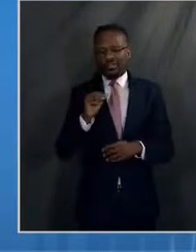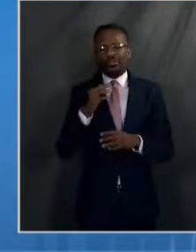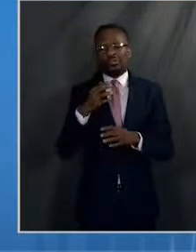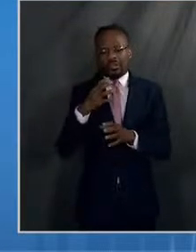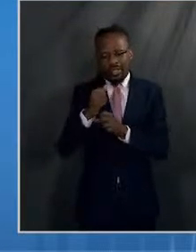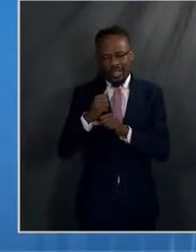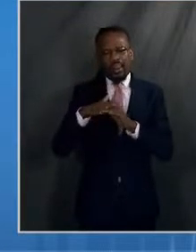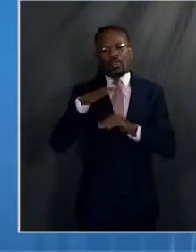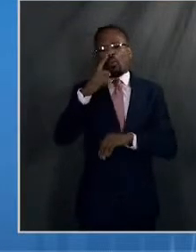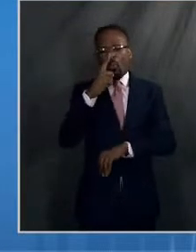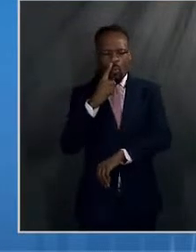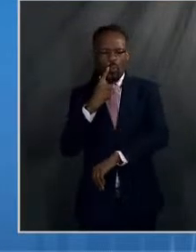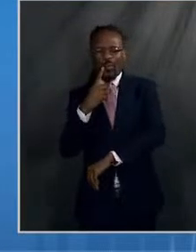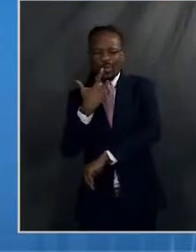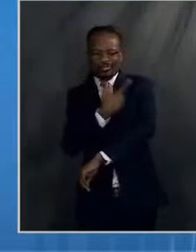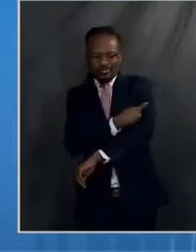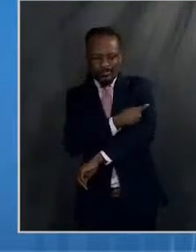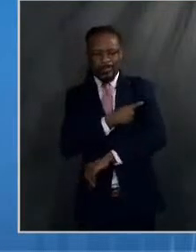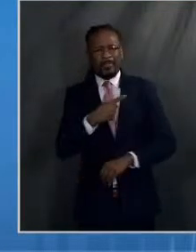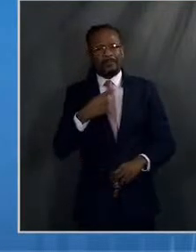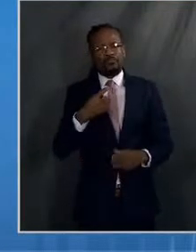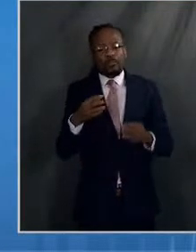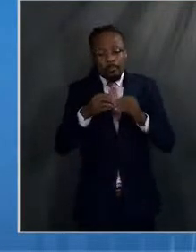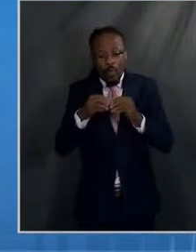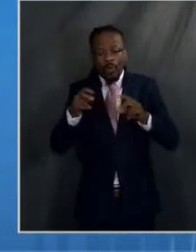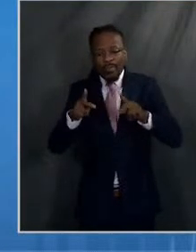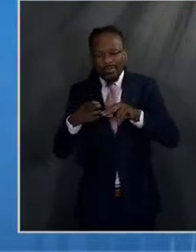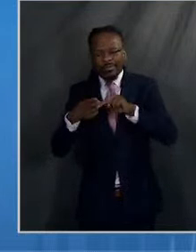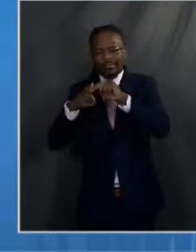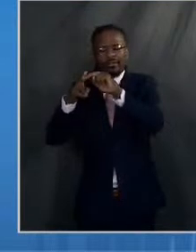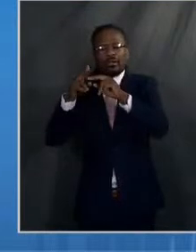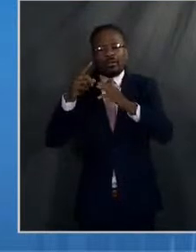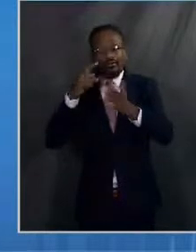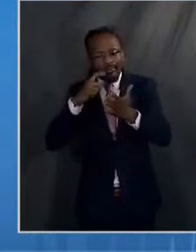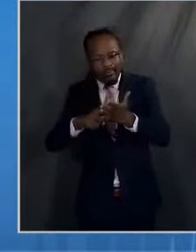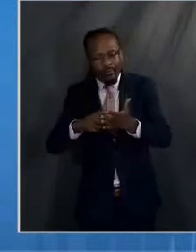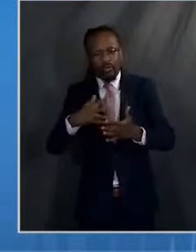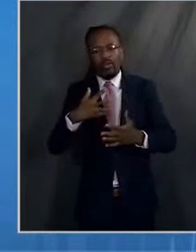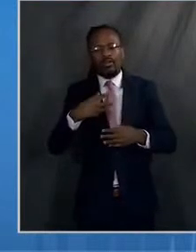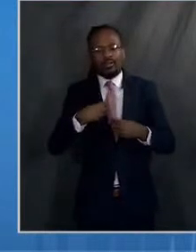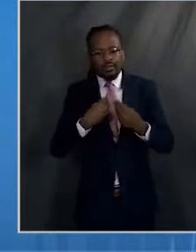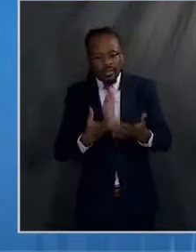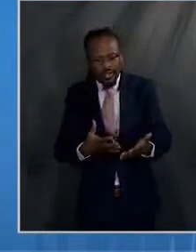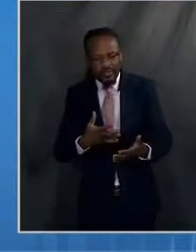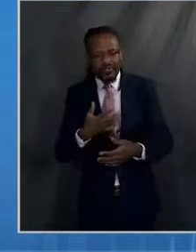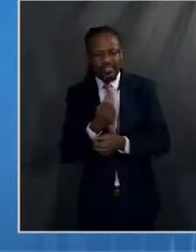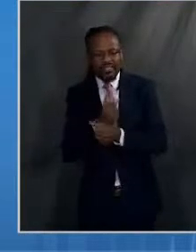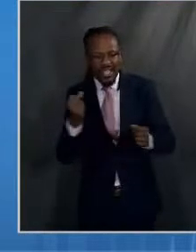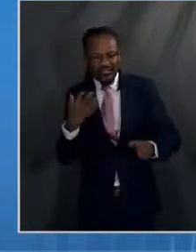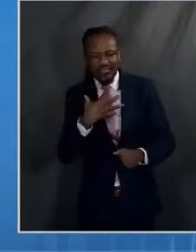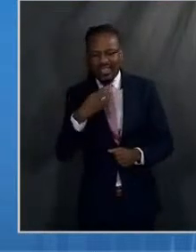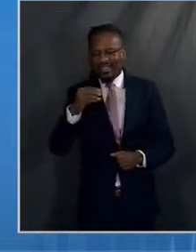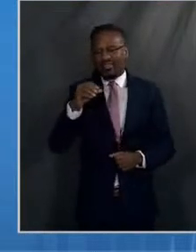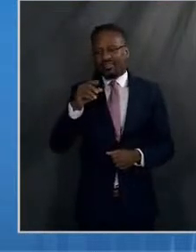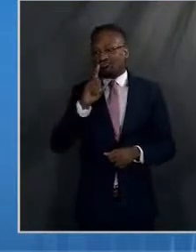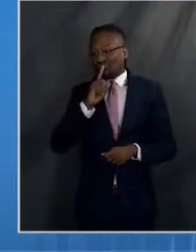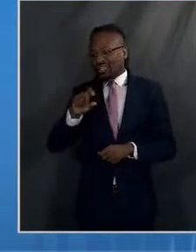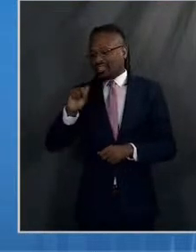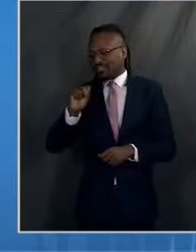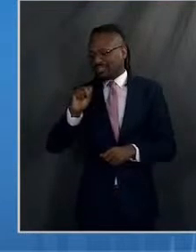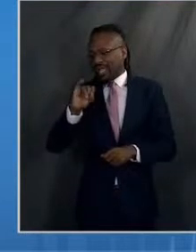the more people will realize and recognize that it is being distributed and given safely, and that the side effects really are minimal